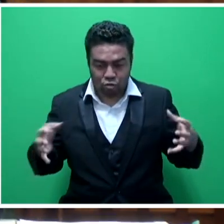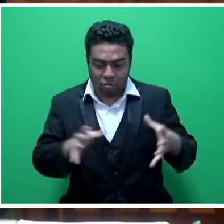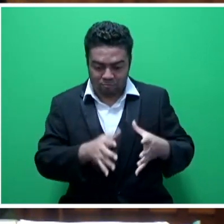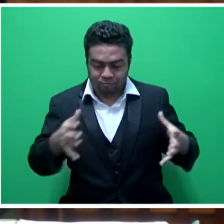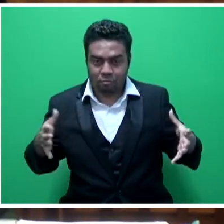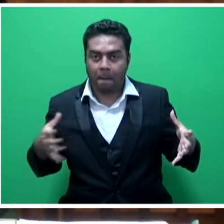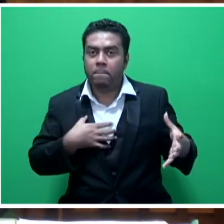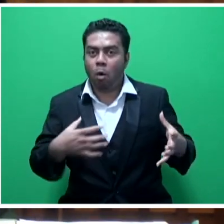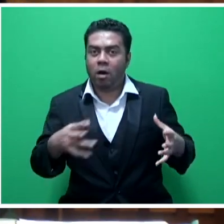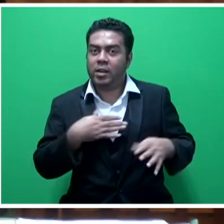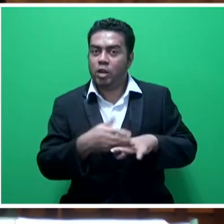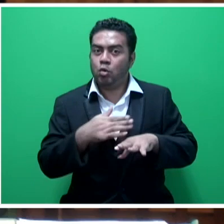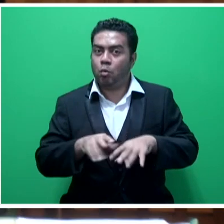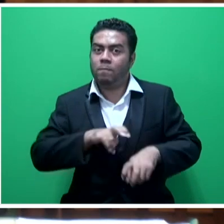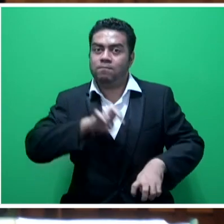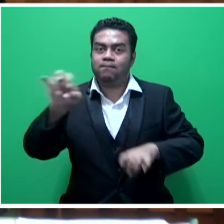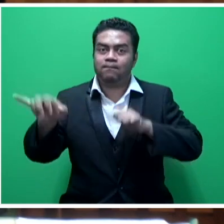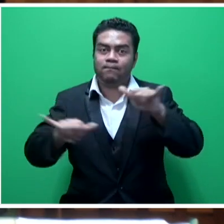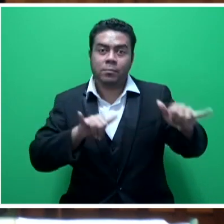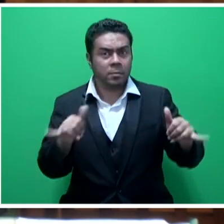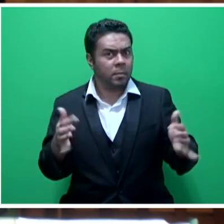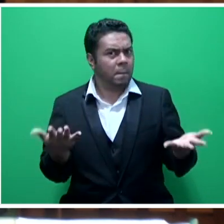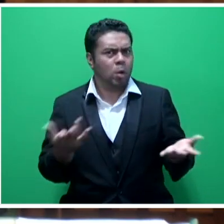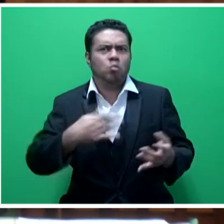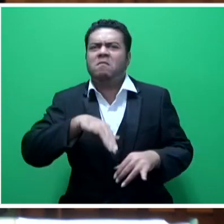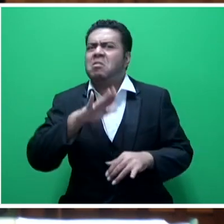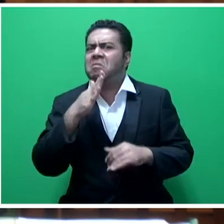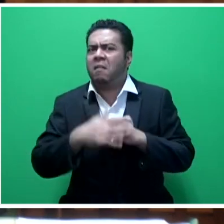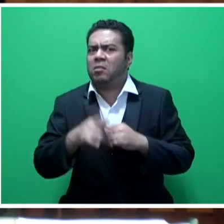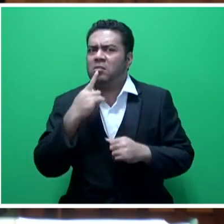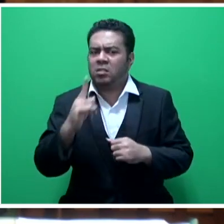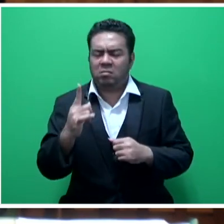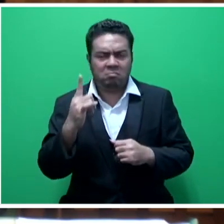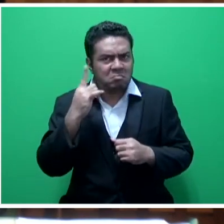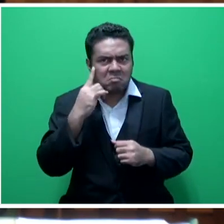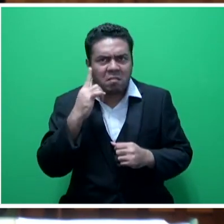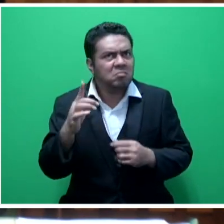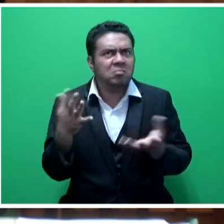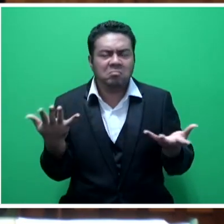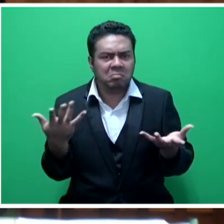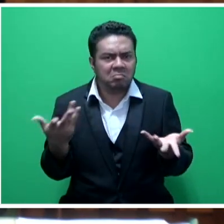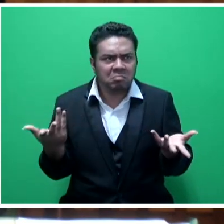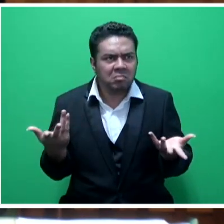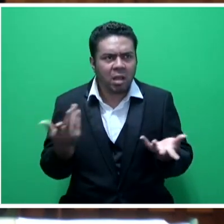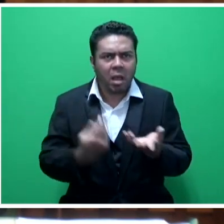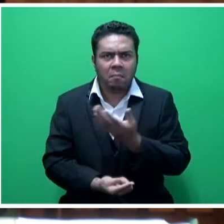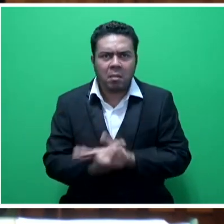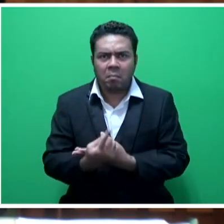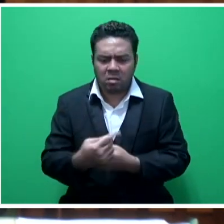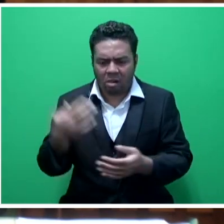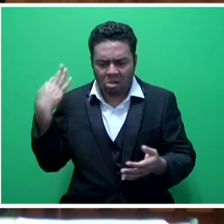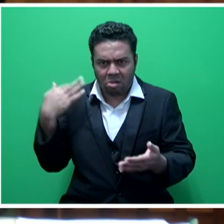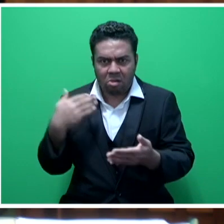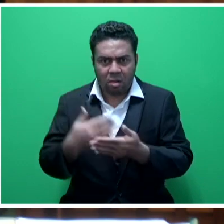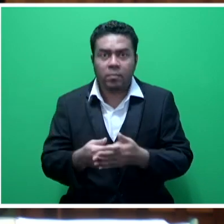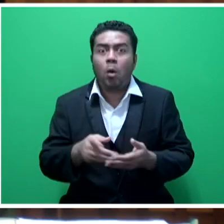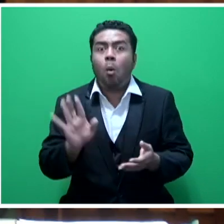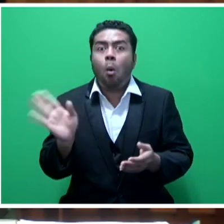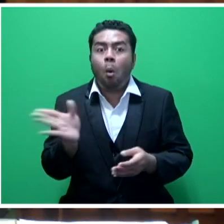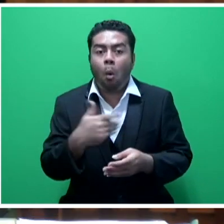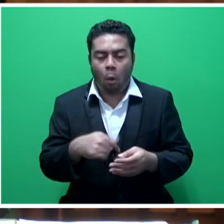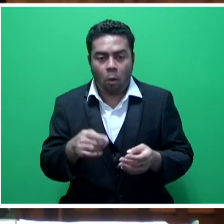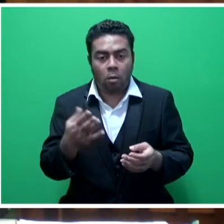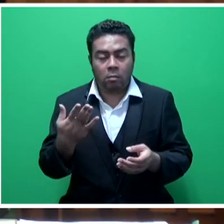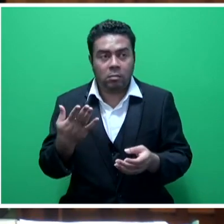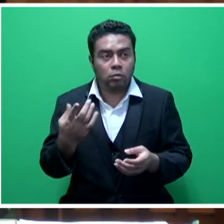destinations. But we have not seen the national airline embark on new initiatives in the past 2 decades. All of this, Mr. Speaker, sir, what he